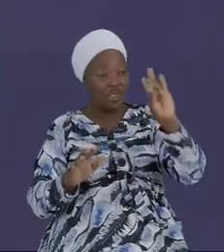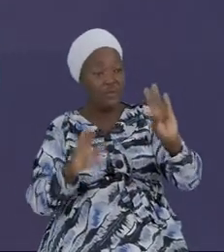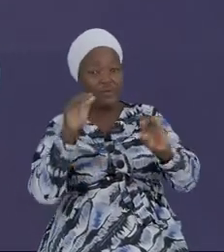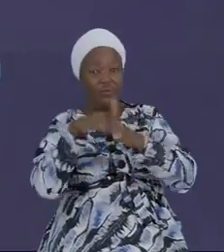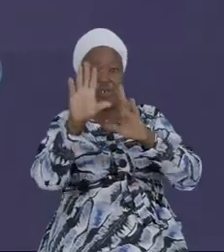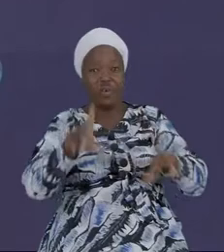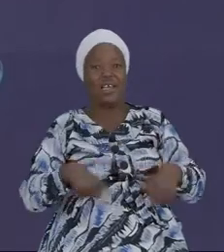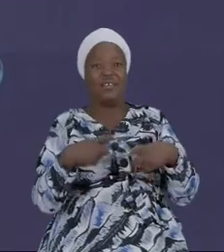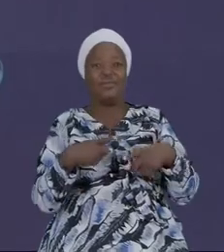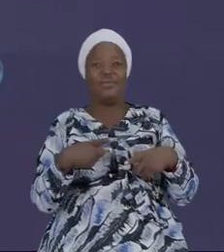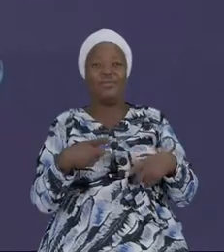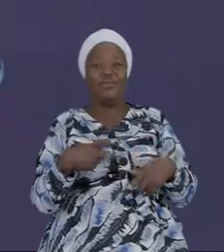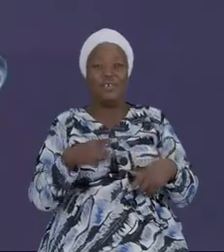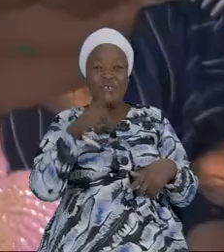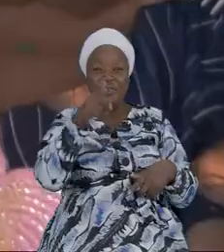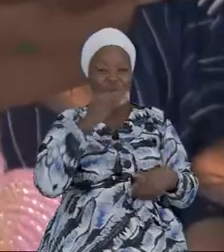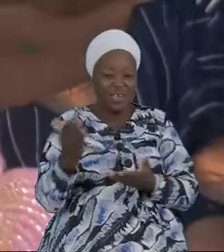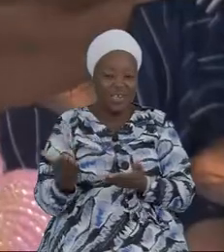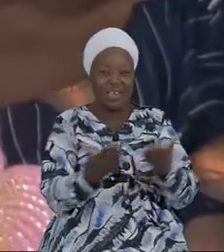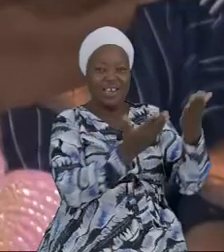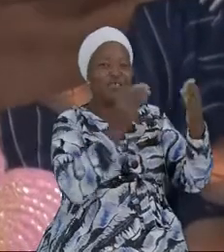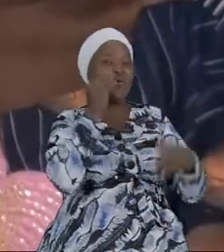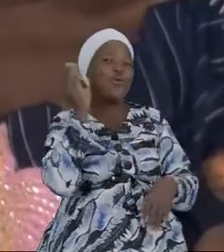your life, you will carry go.